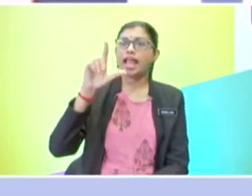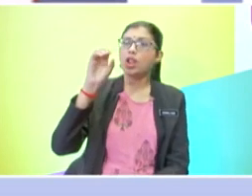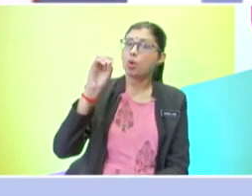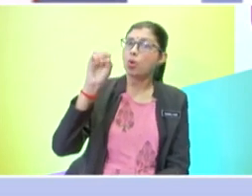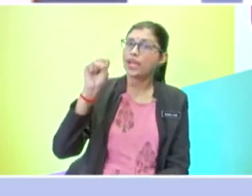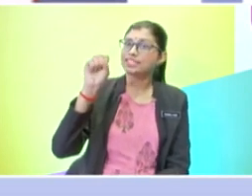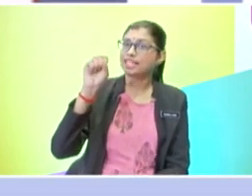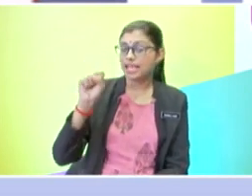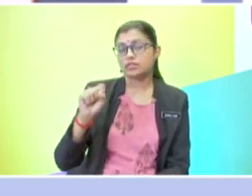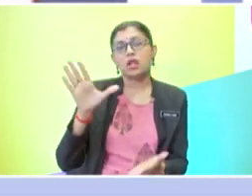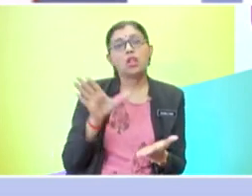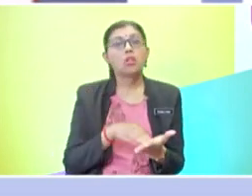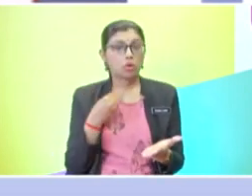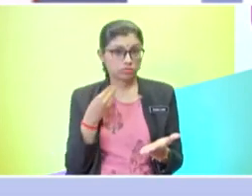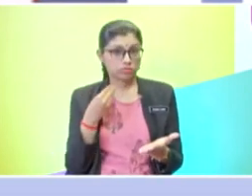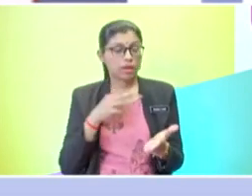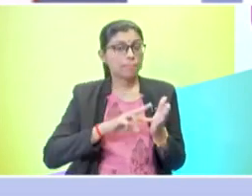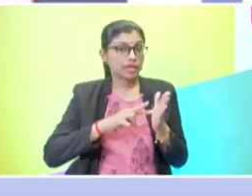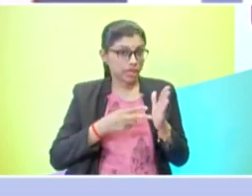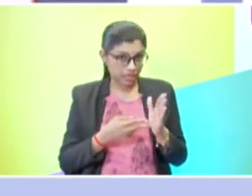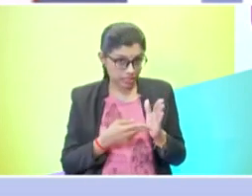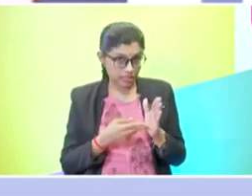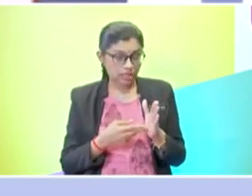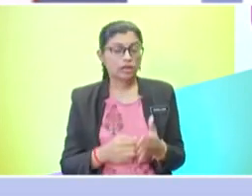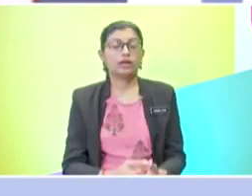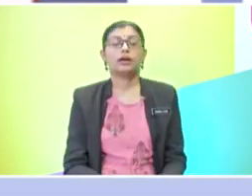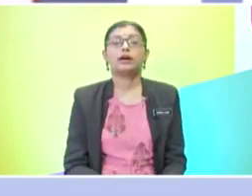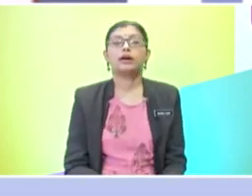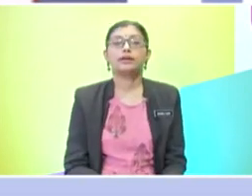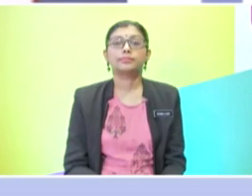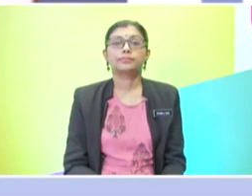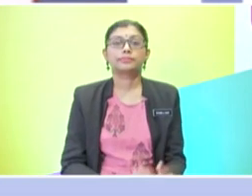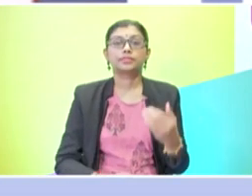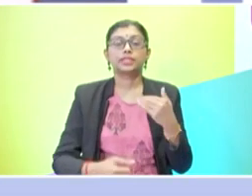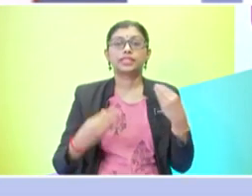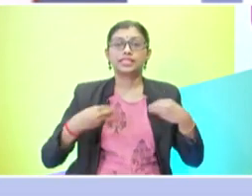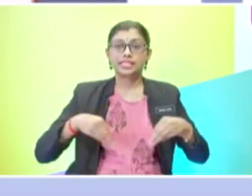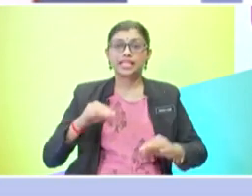price is higher than the selling price. Okay, vice versa. Okay, just now the TV,